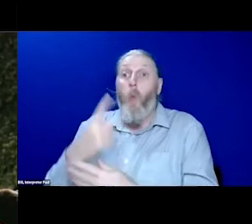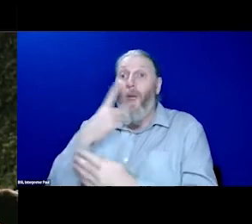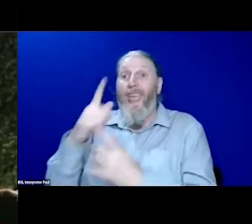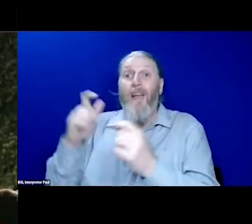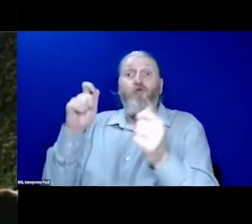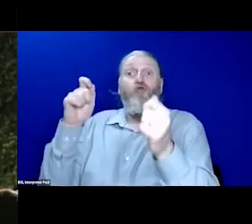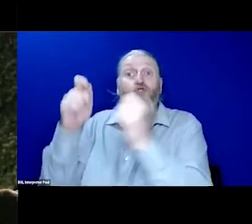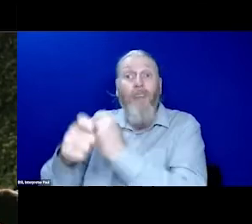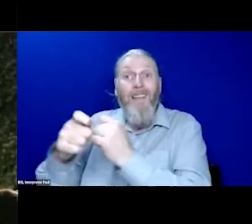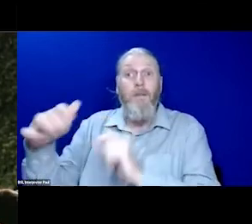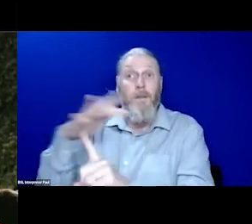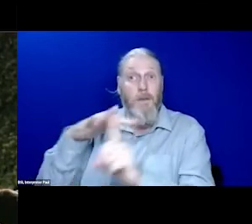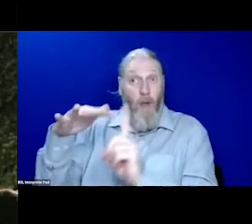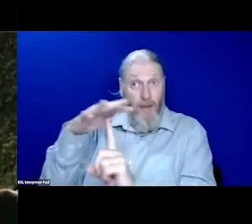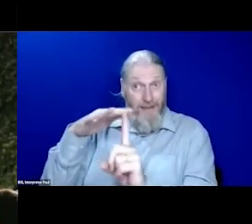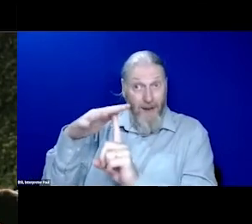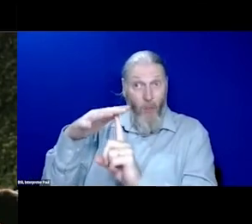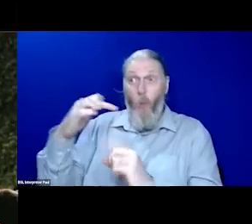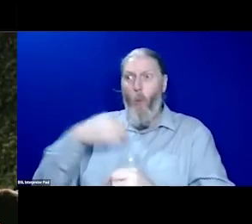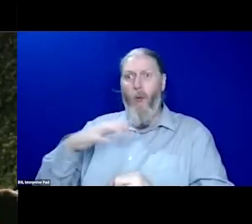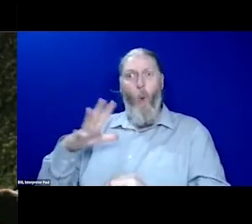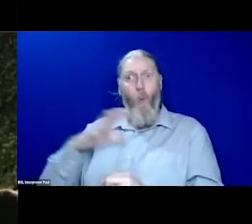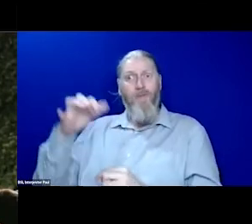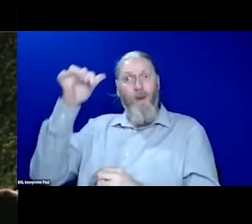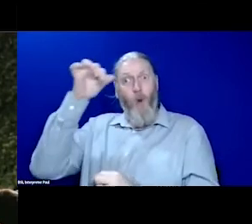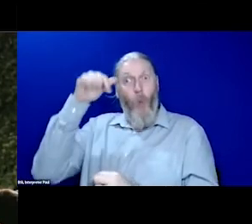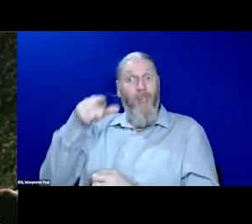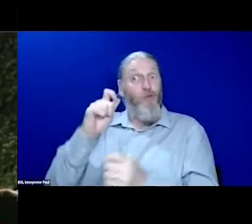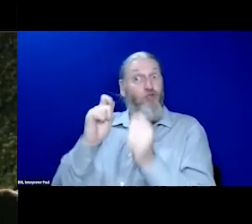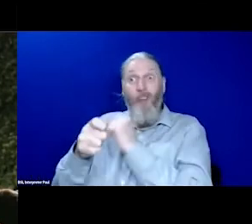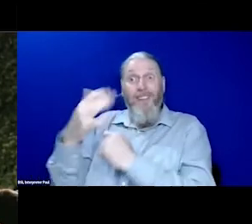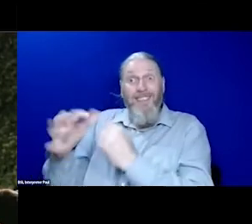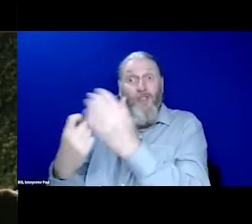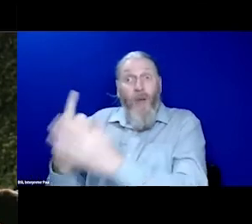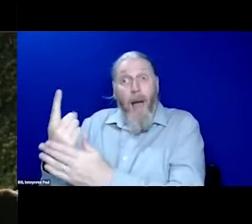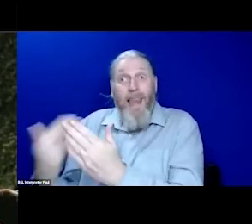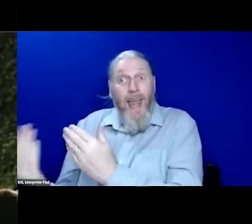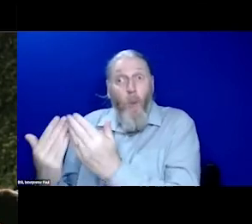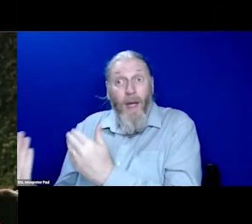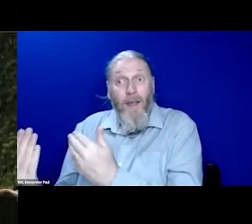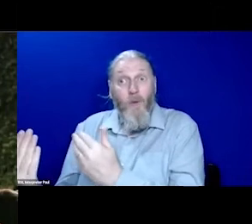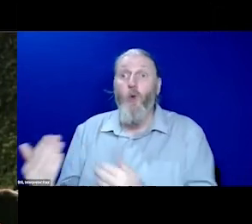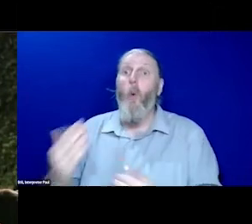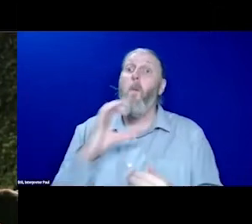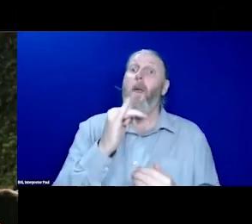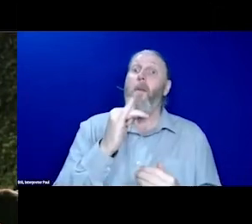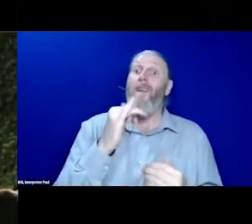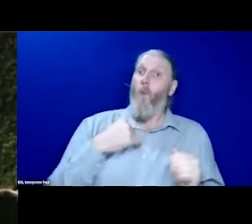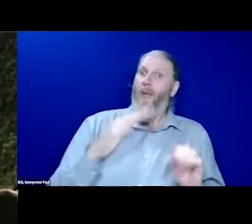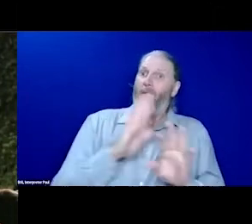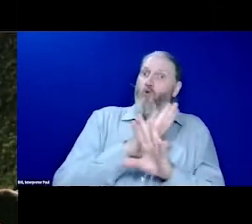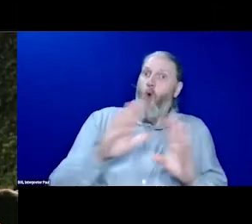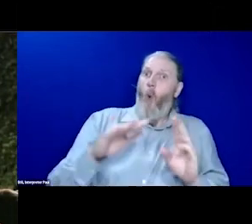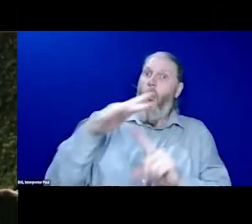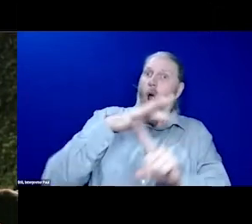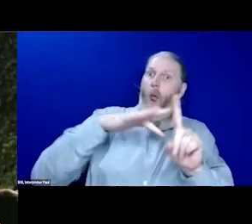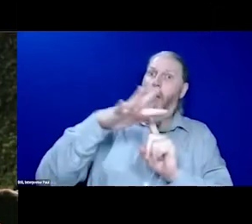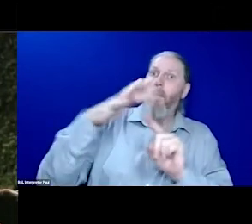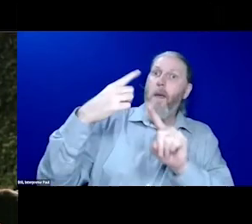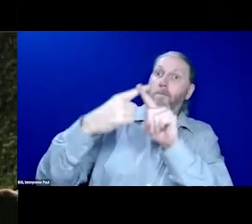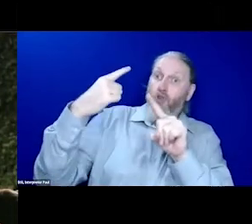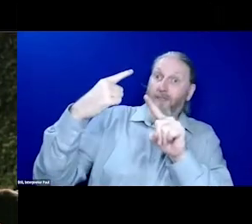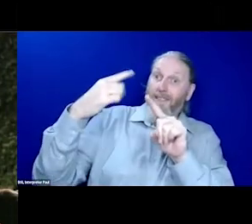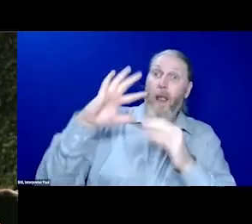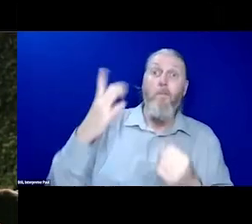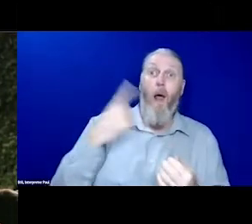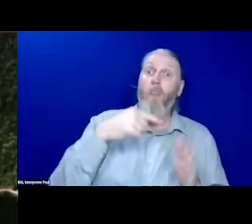children and young people's mental health. So even if we didn't have a climate emergency, these things are good mental health and well-being policy.